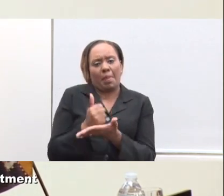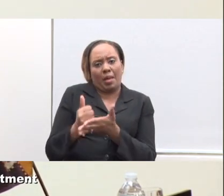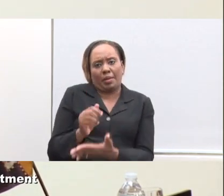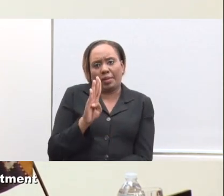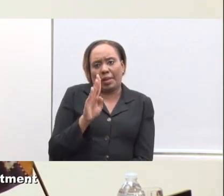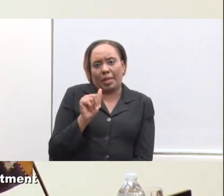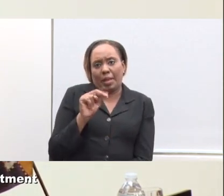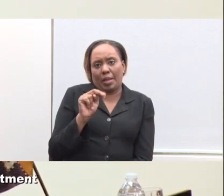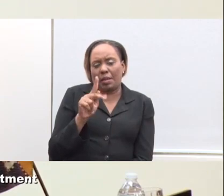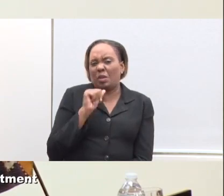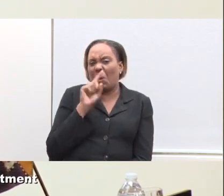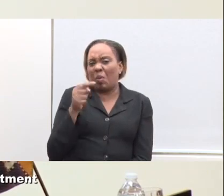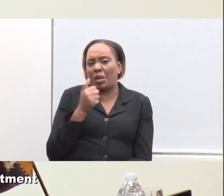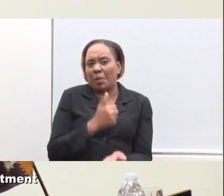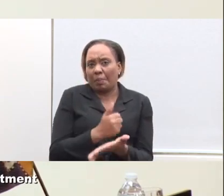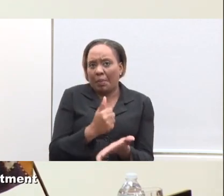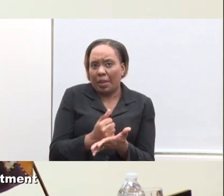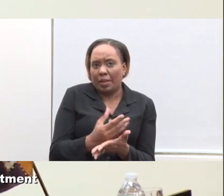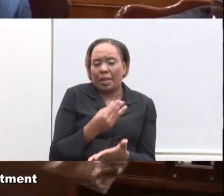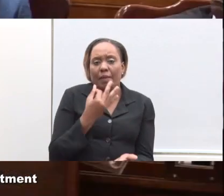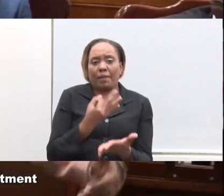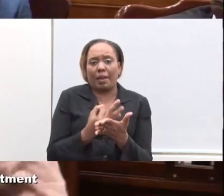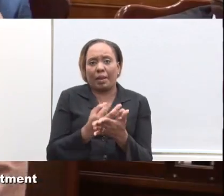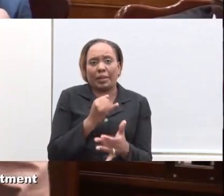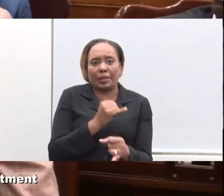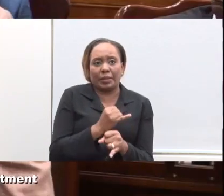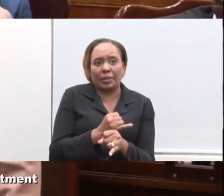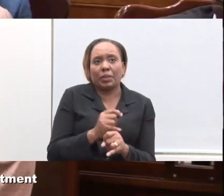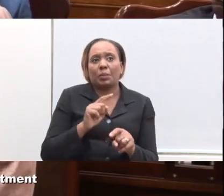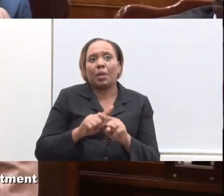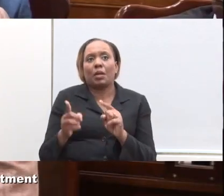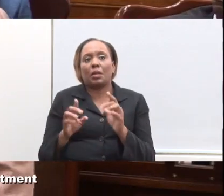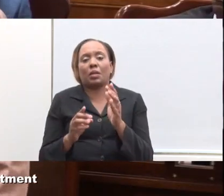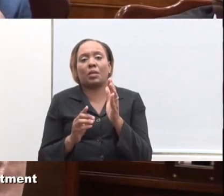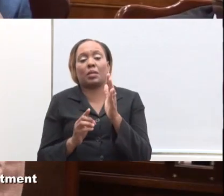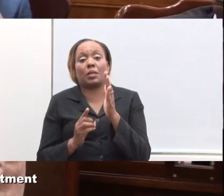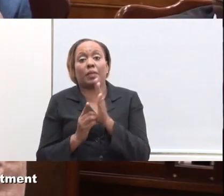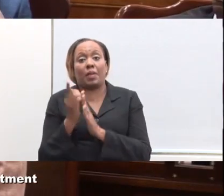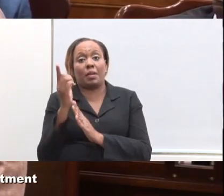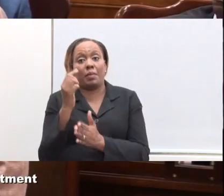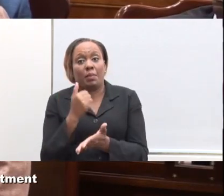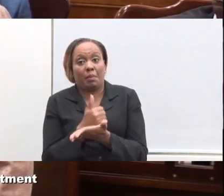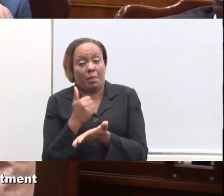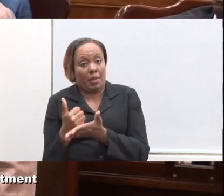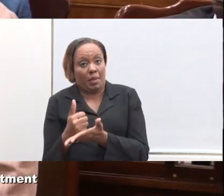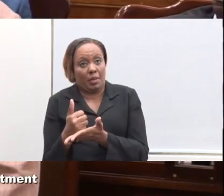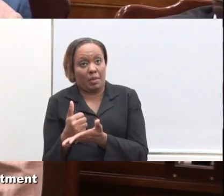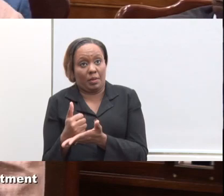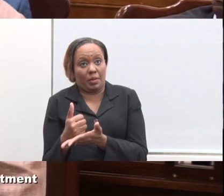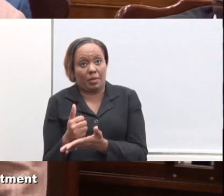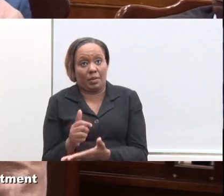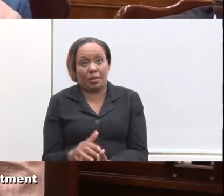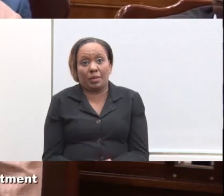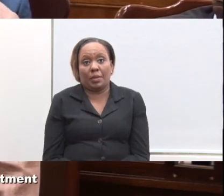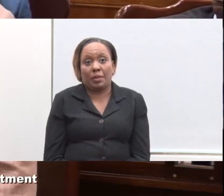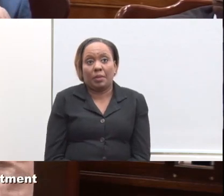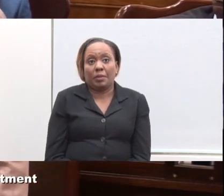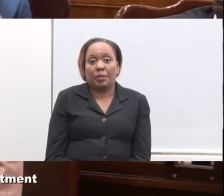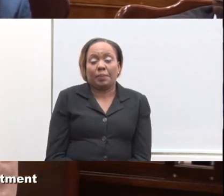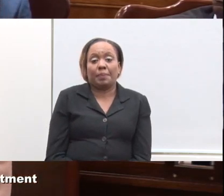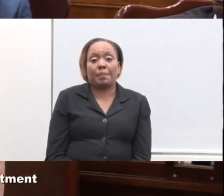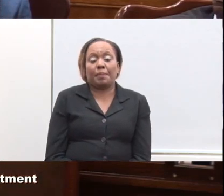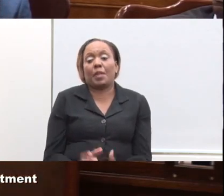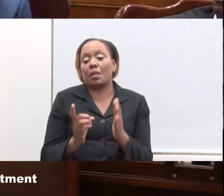non-financial institutions, but also for development banks, recognizing that development banks were